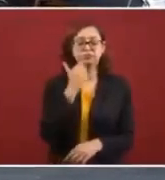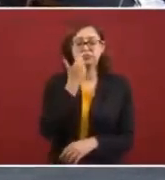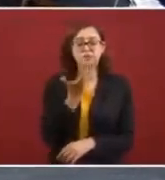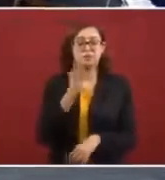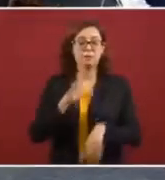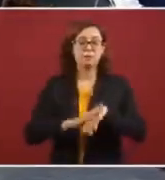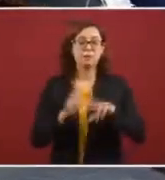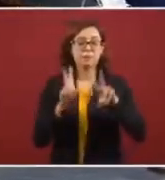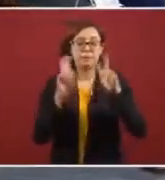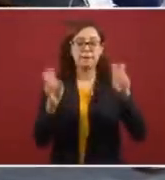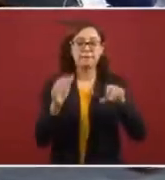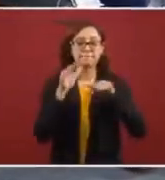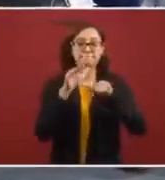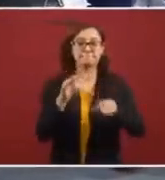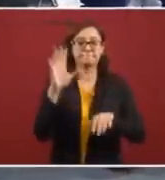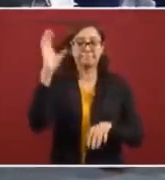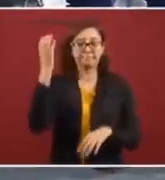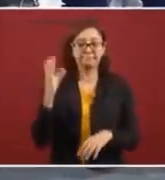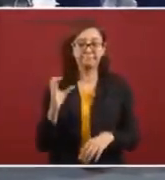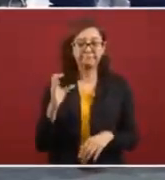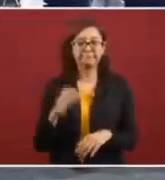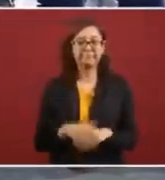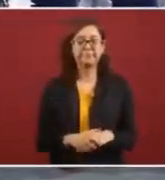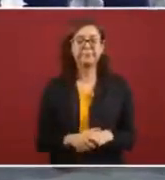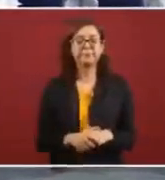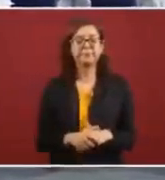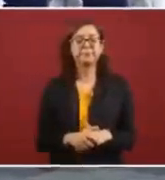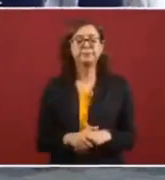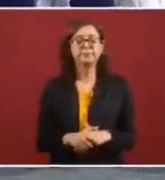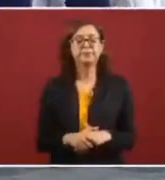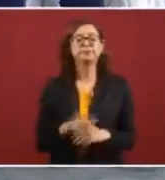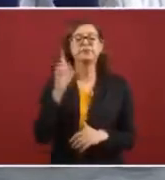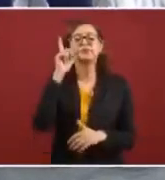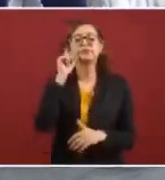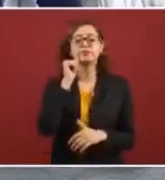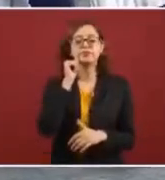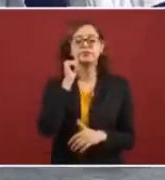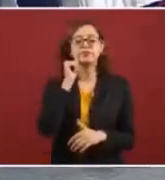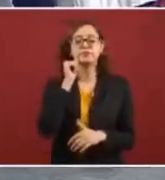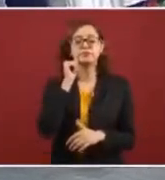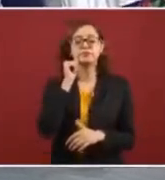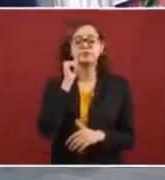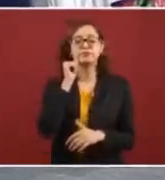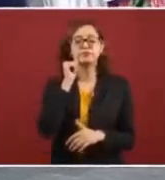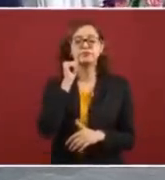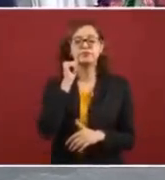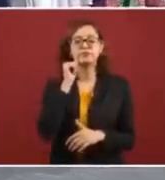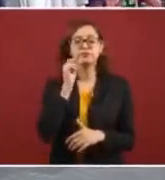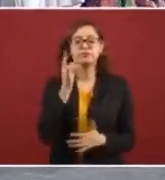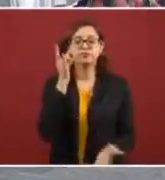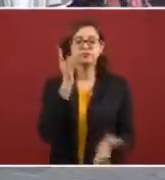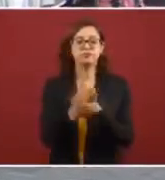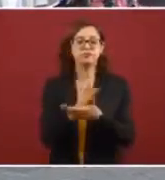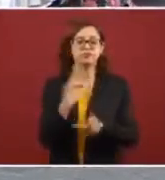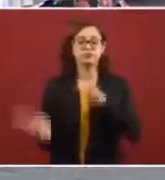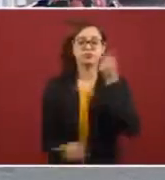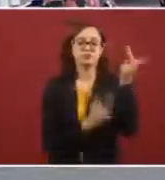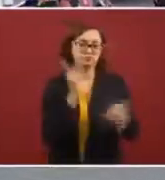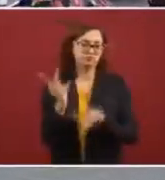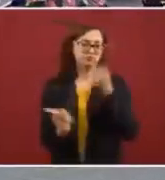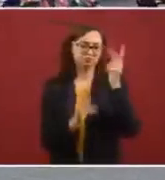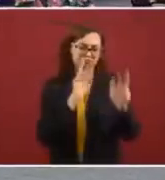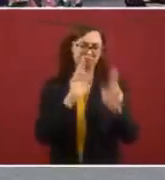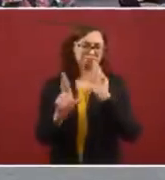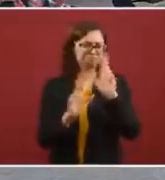of those that want to know more about Culiacán, it'll be tomorrow. Solo preguntas y respuestas. Only questions